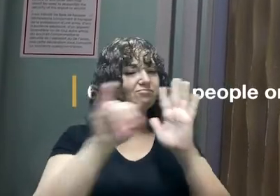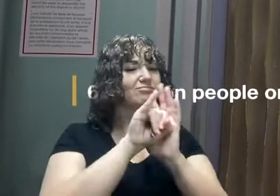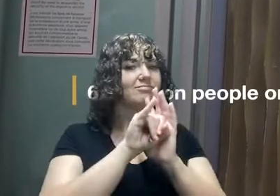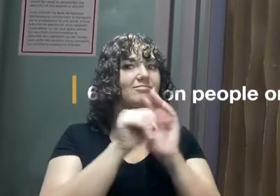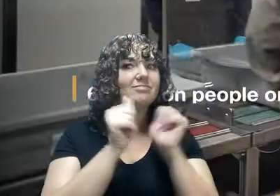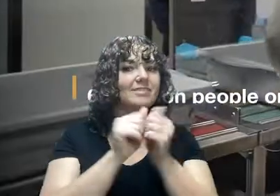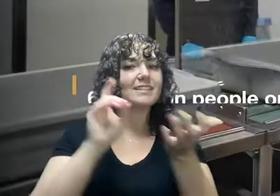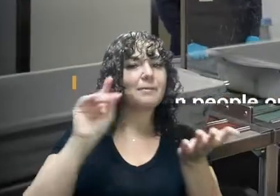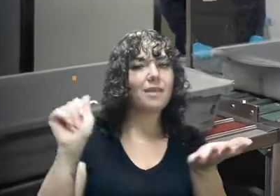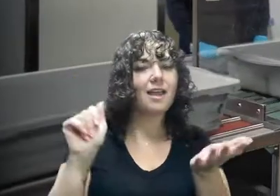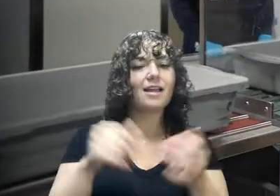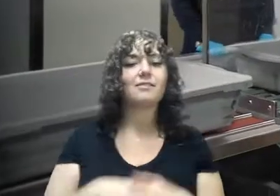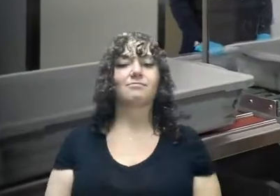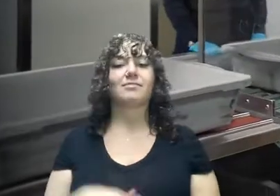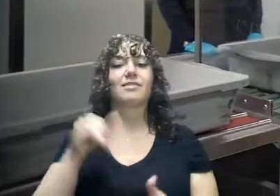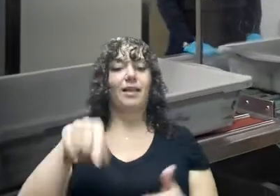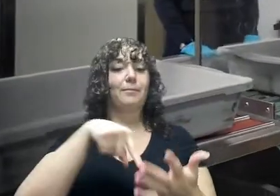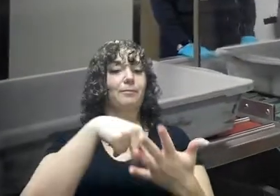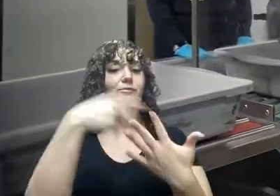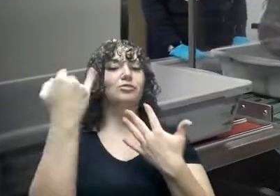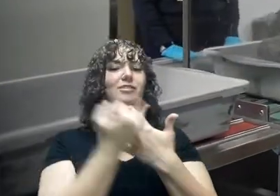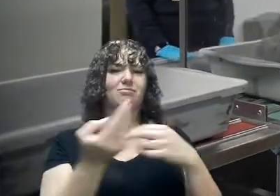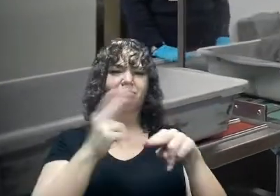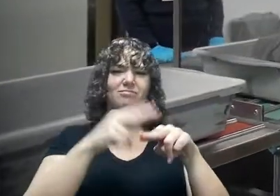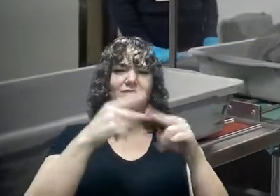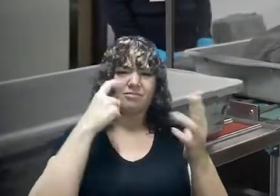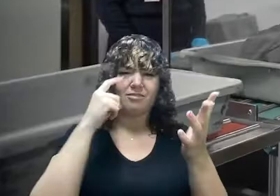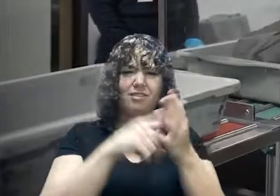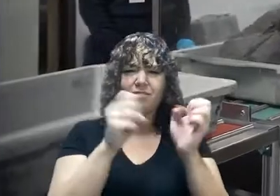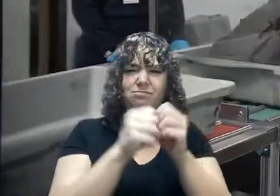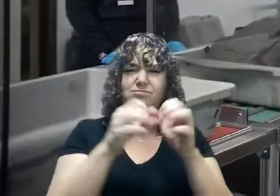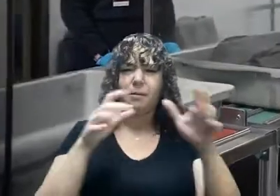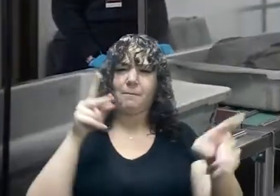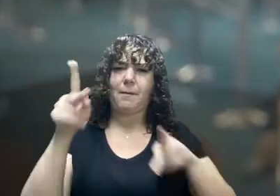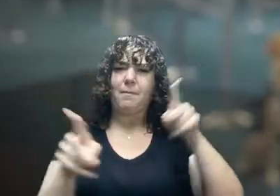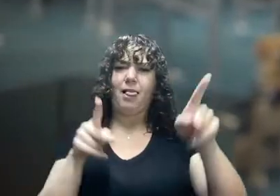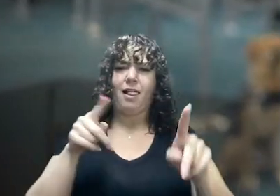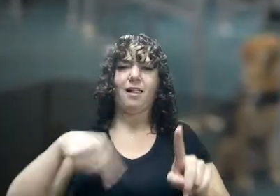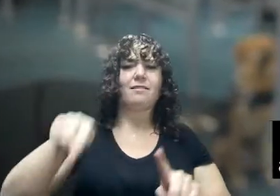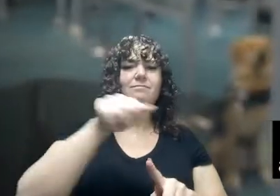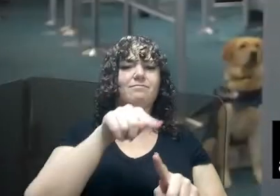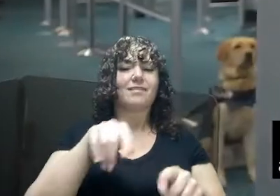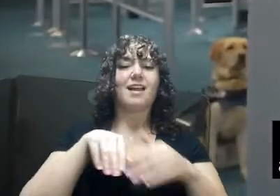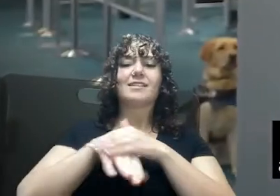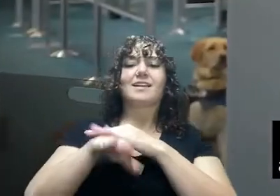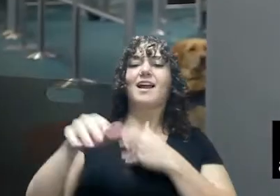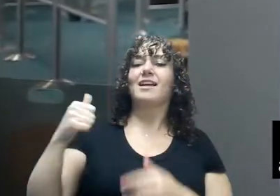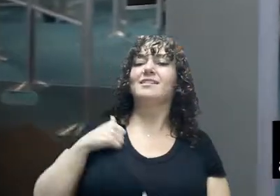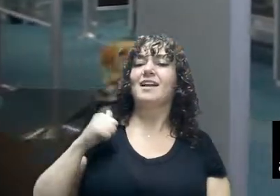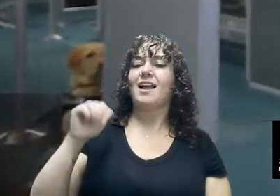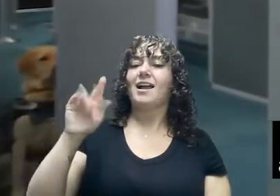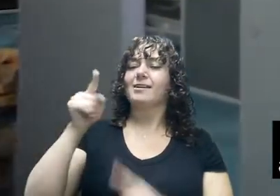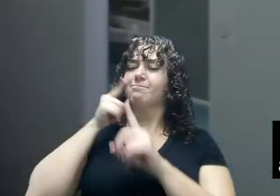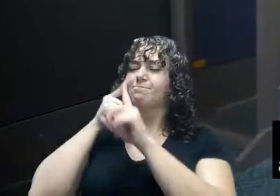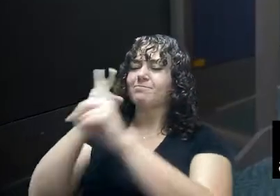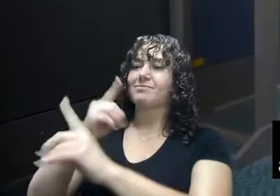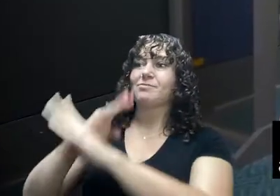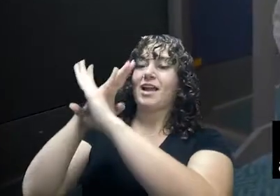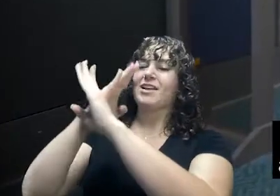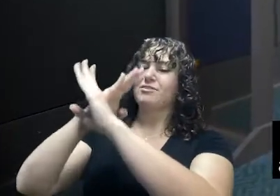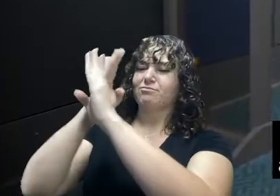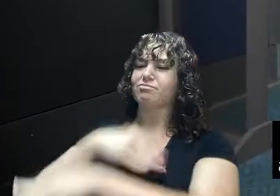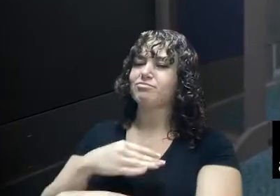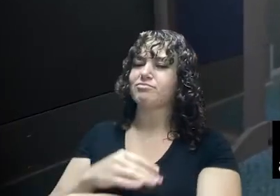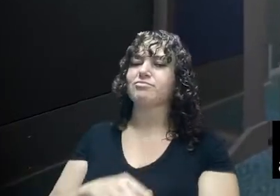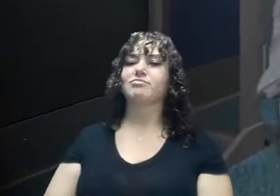as having a disability. This projected number will increase with the aging population. The Accessible Canada Act aims to